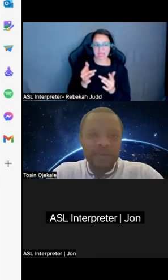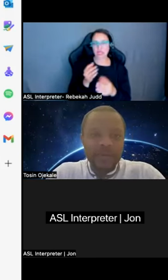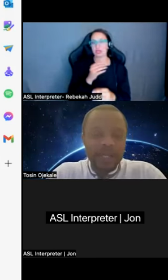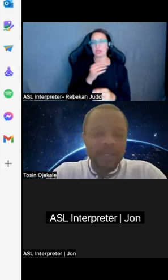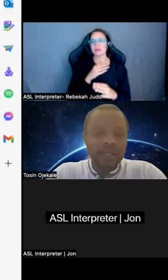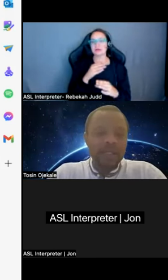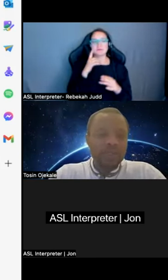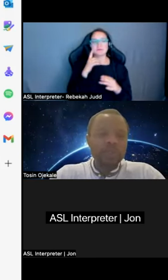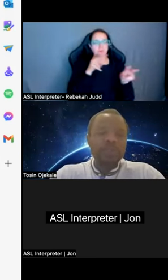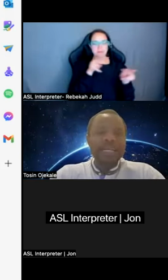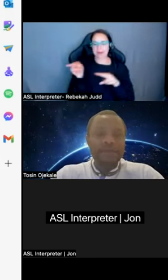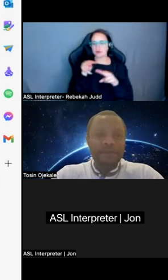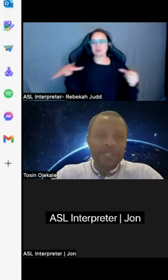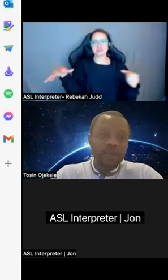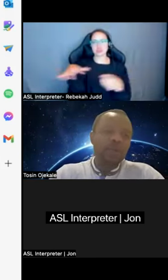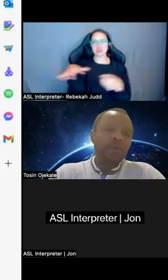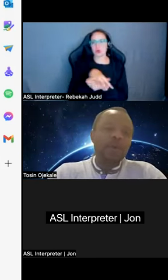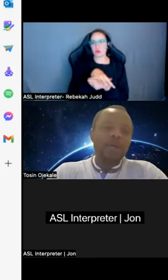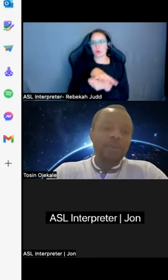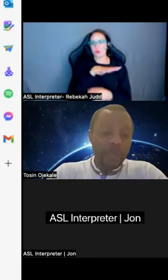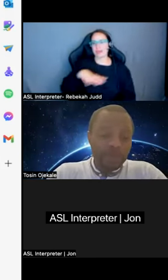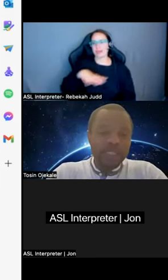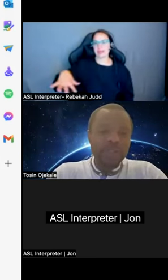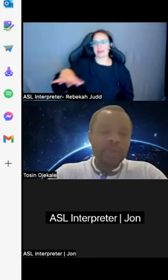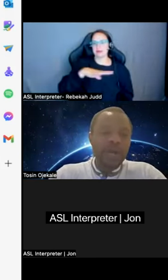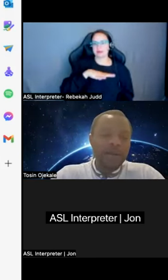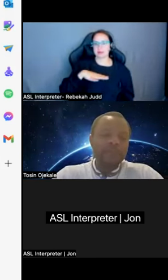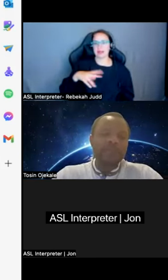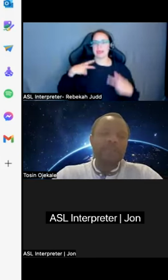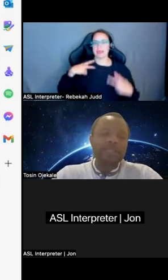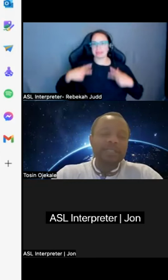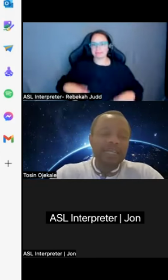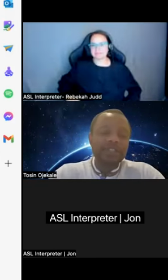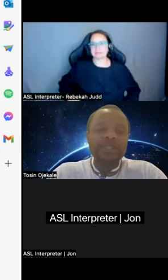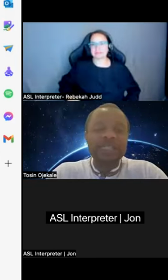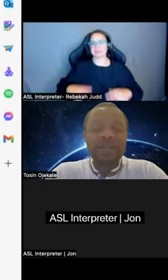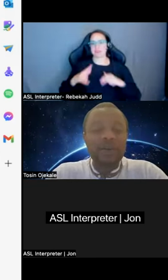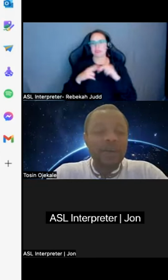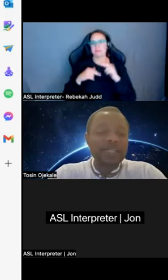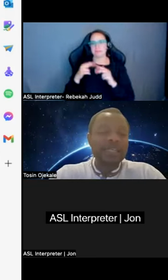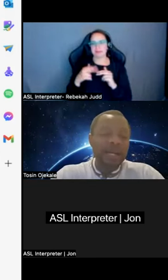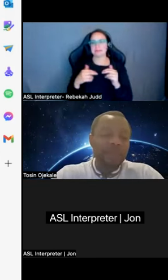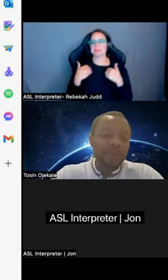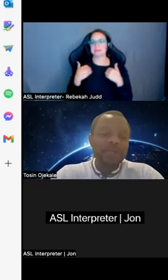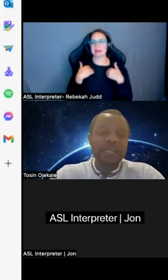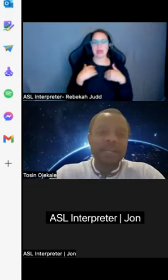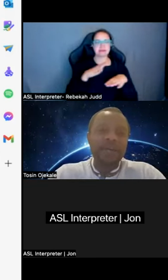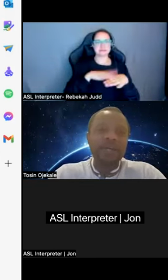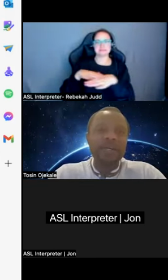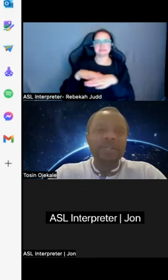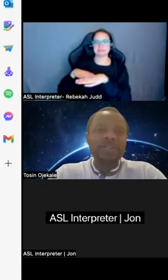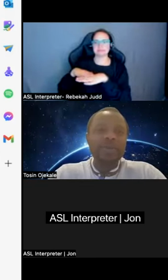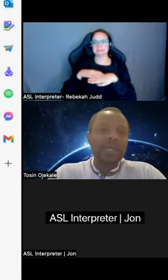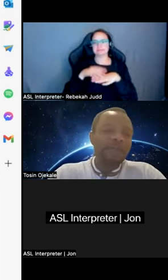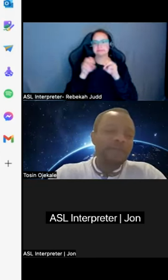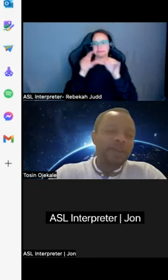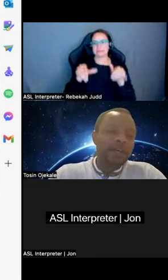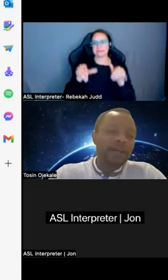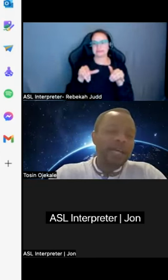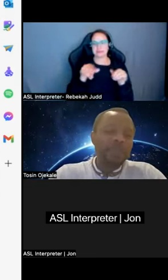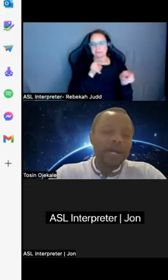area, okay? So that's physical building. So you have detections that cover the entire building area. So